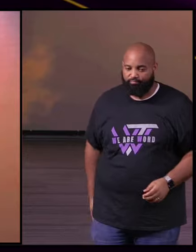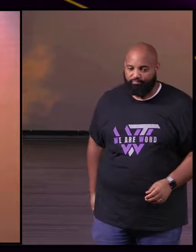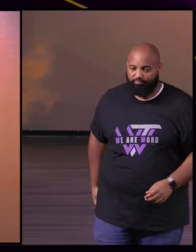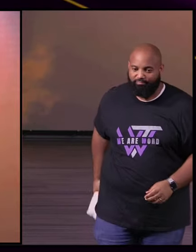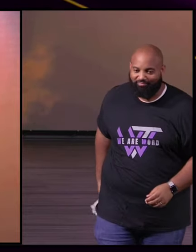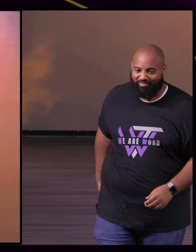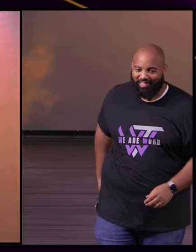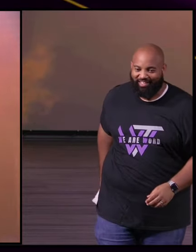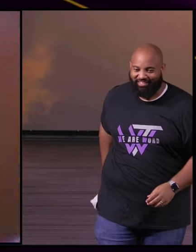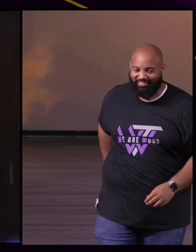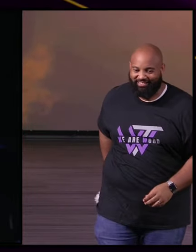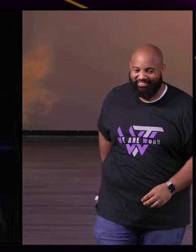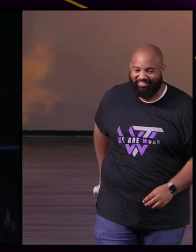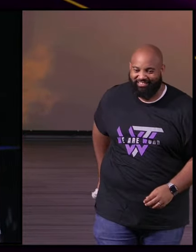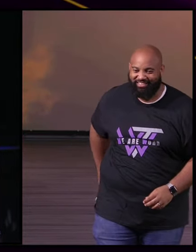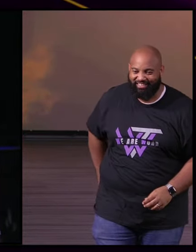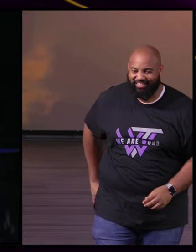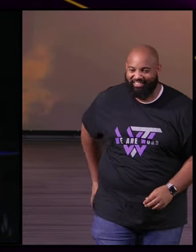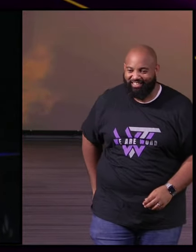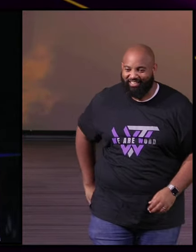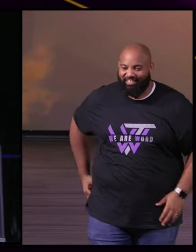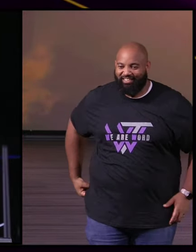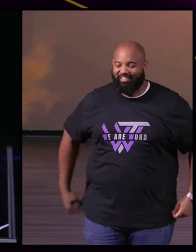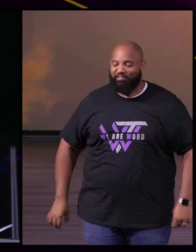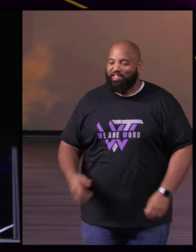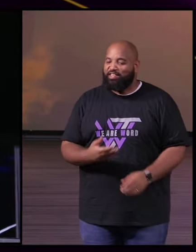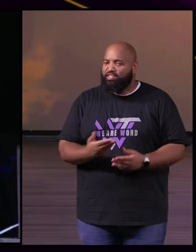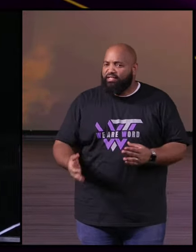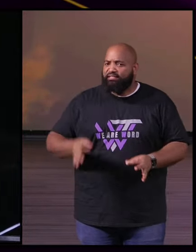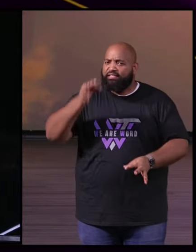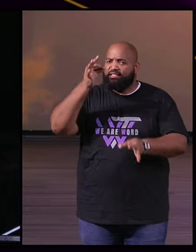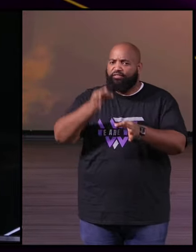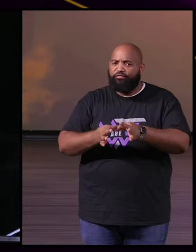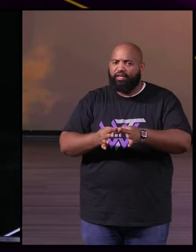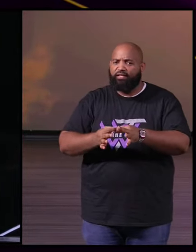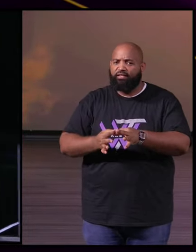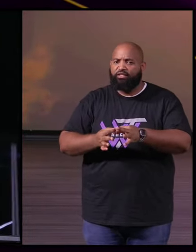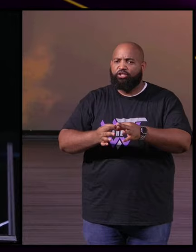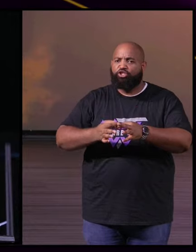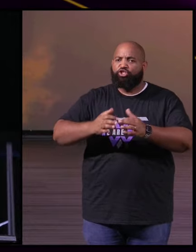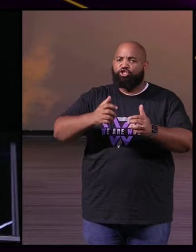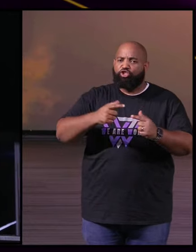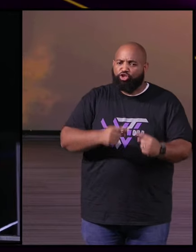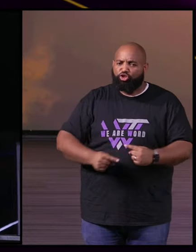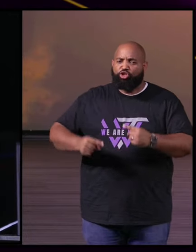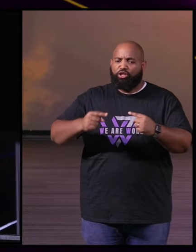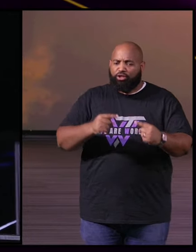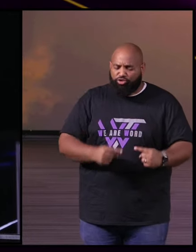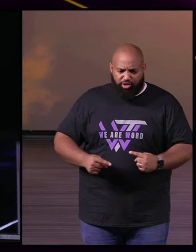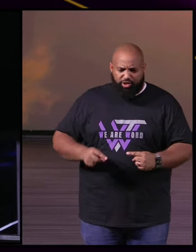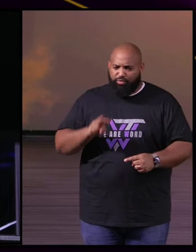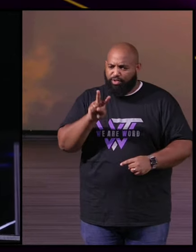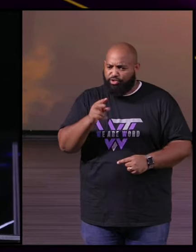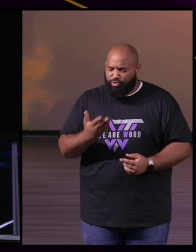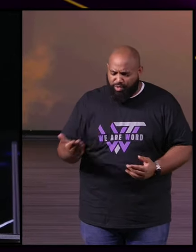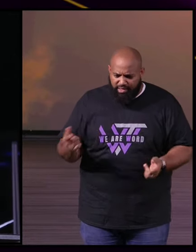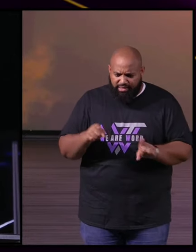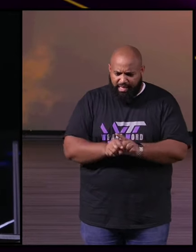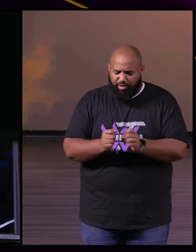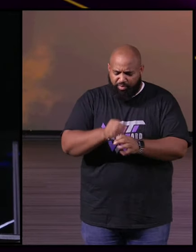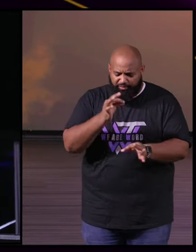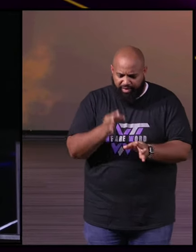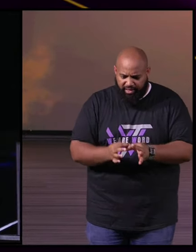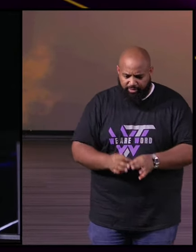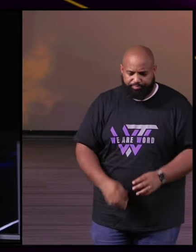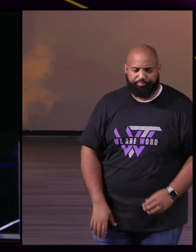faith that exists not only in the text, but in our lives. Here's the dichotomy of